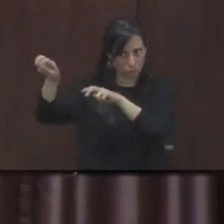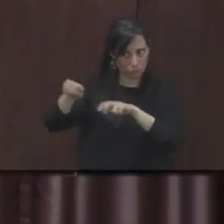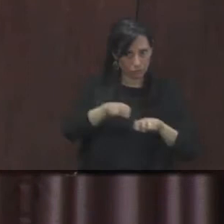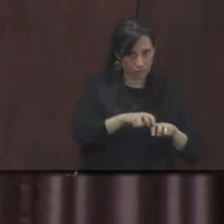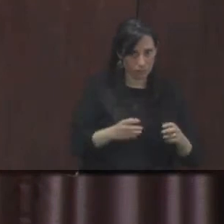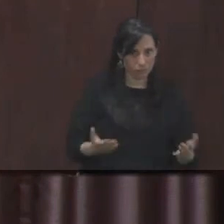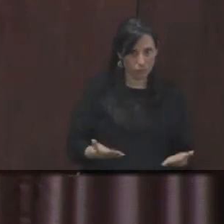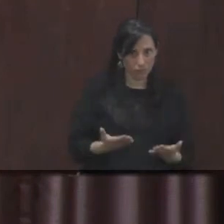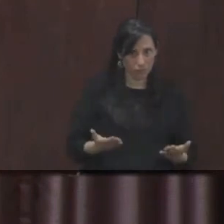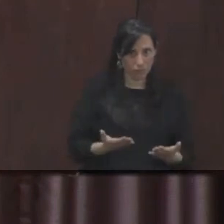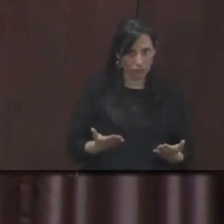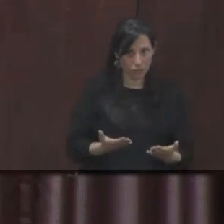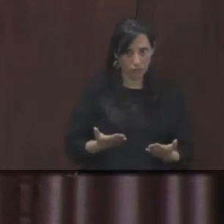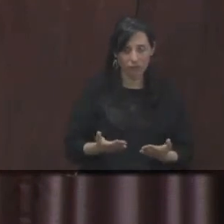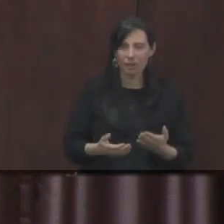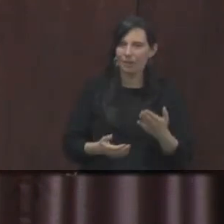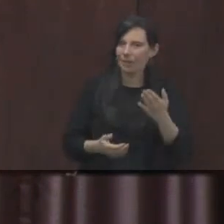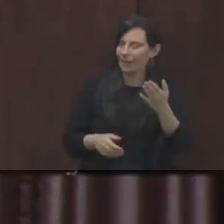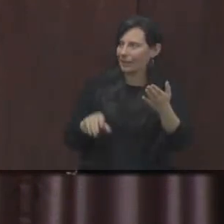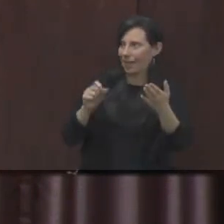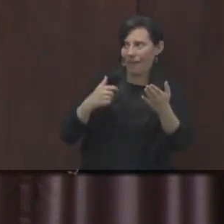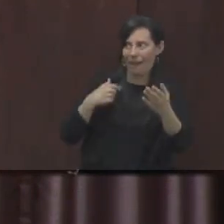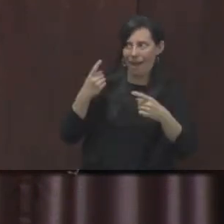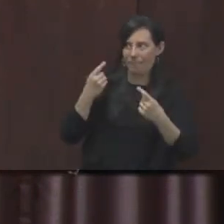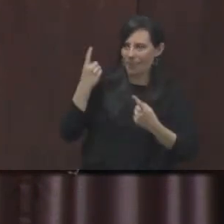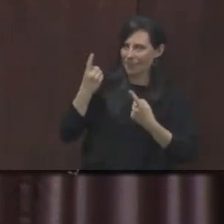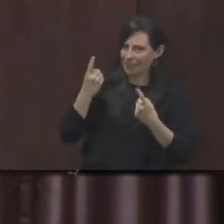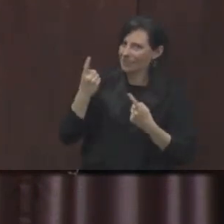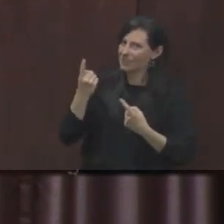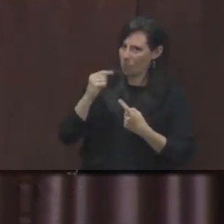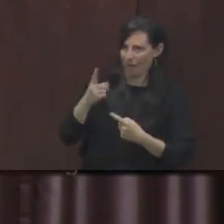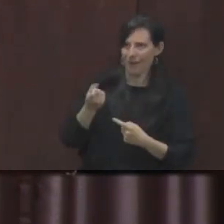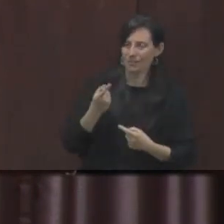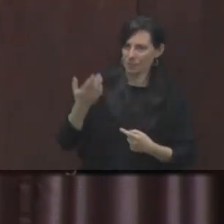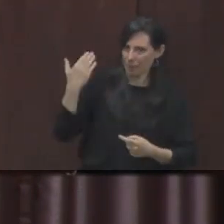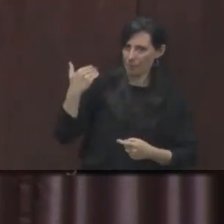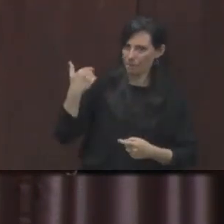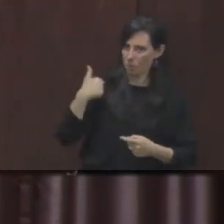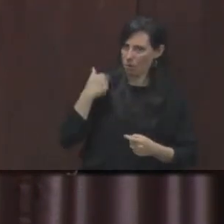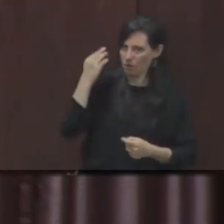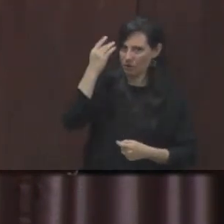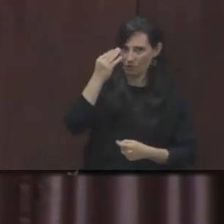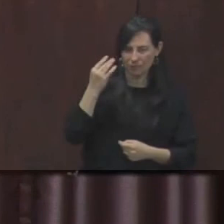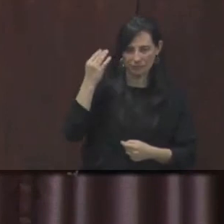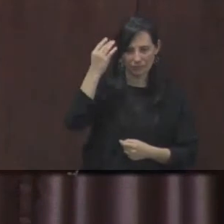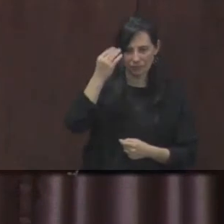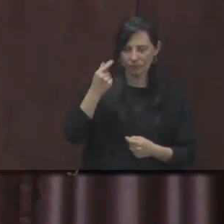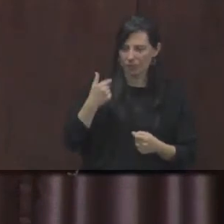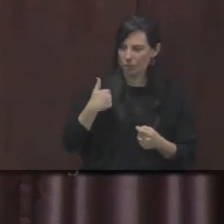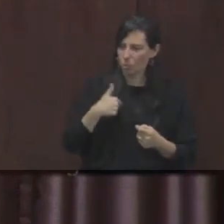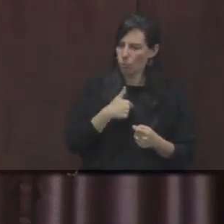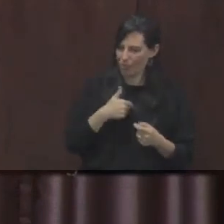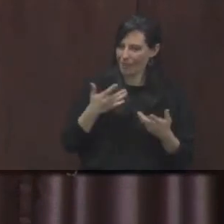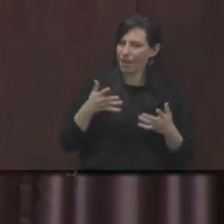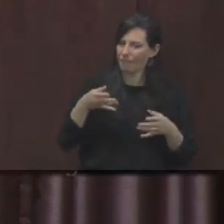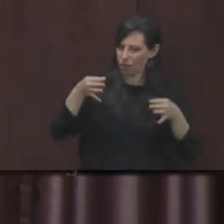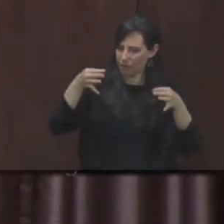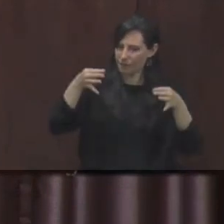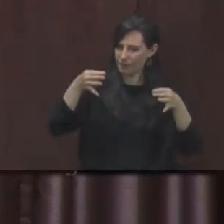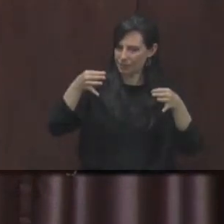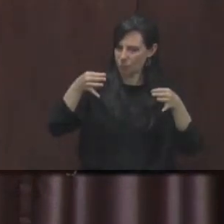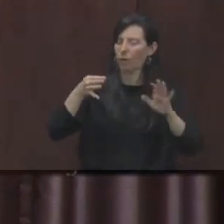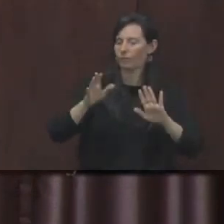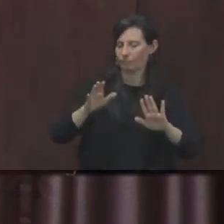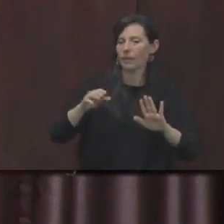Yeah, I've thought about that question a lot. It was asked previously. We made a decision. So our acceptance